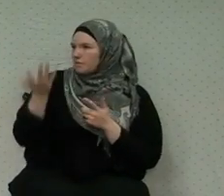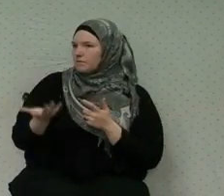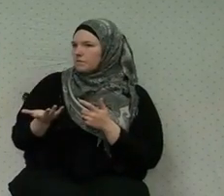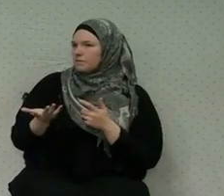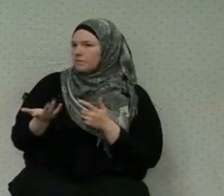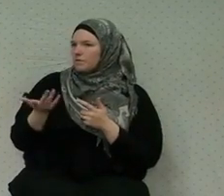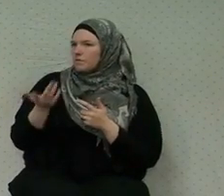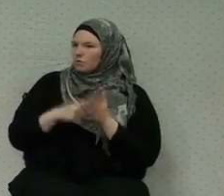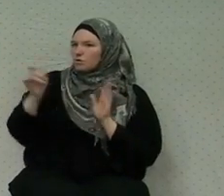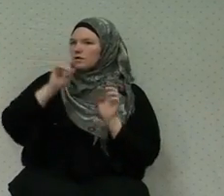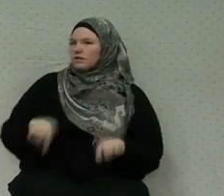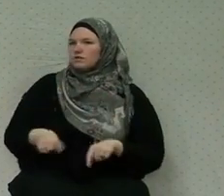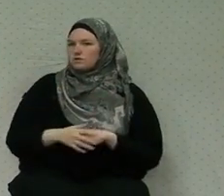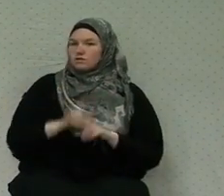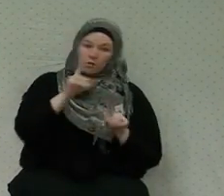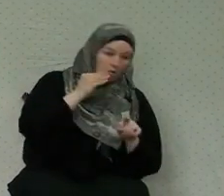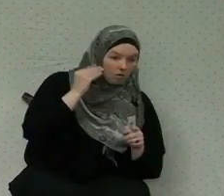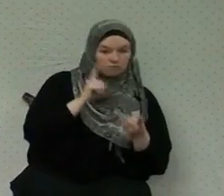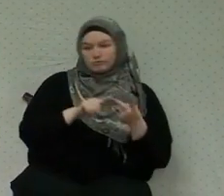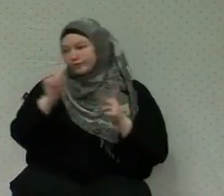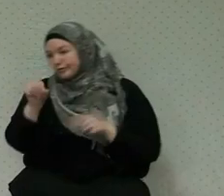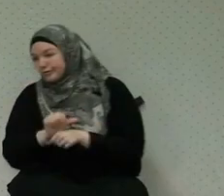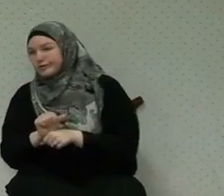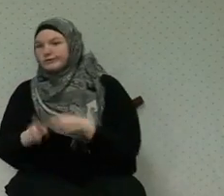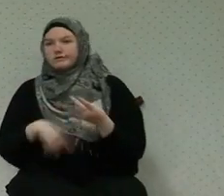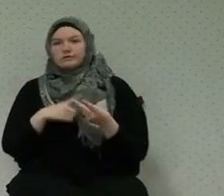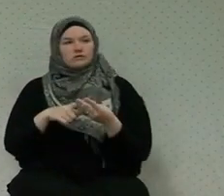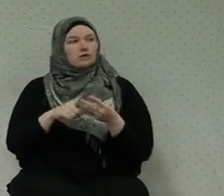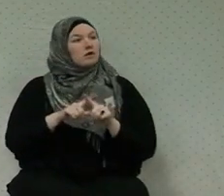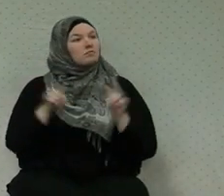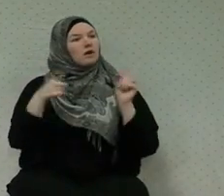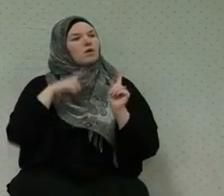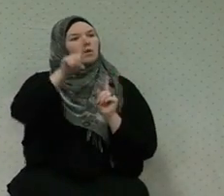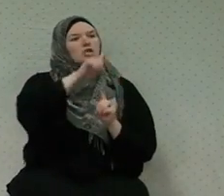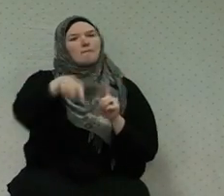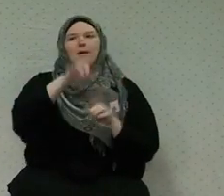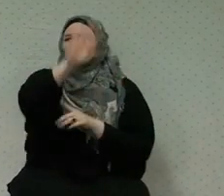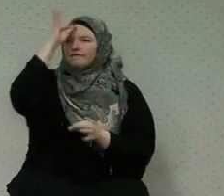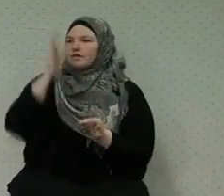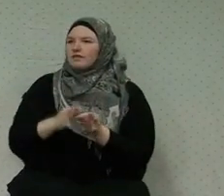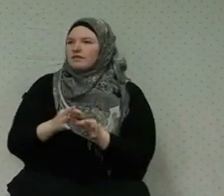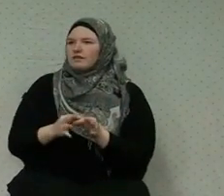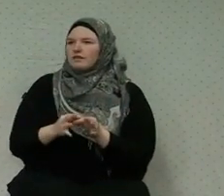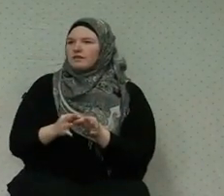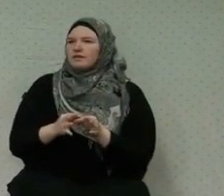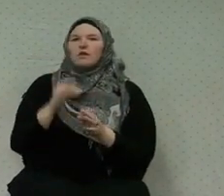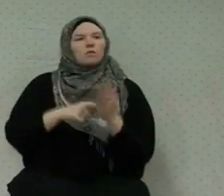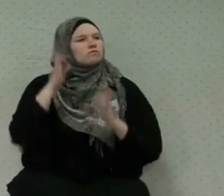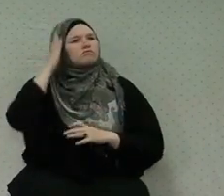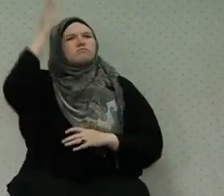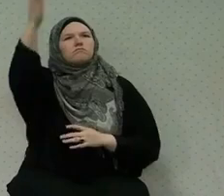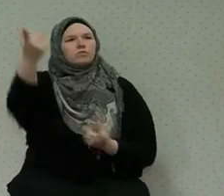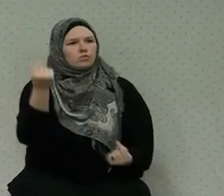what the answer is. You're going home, you're going to work. But when the question is about your fate, where are you